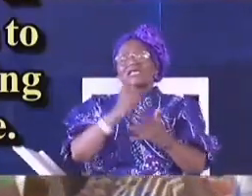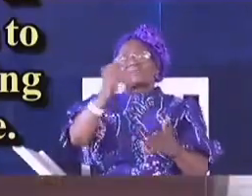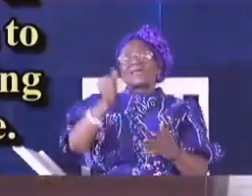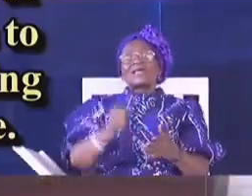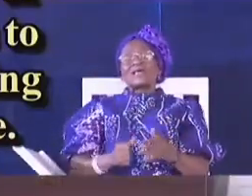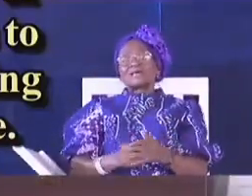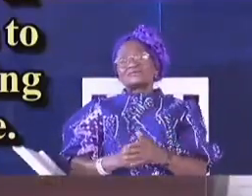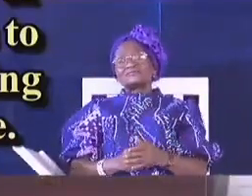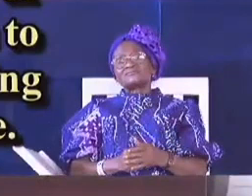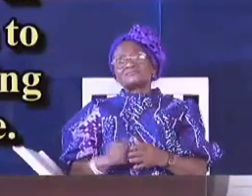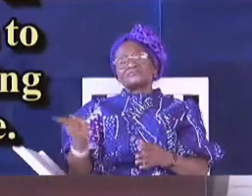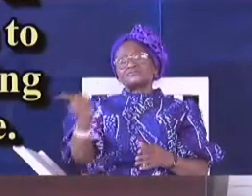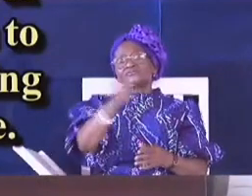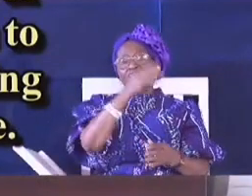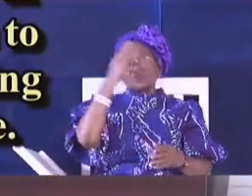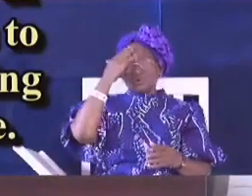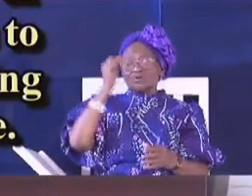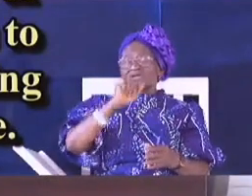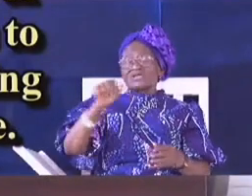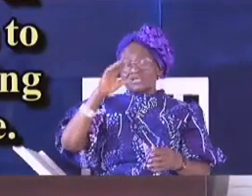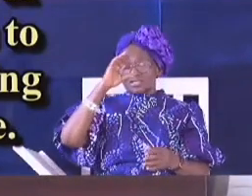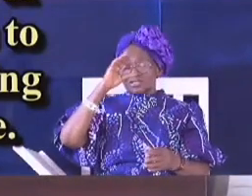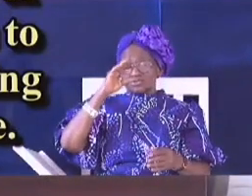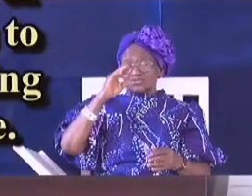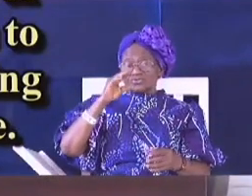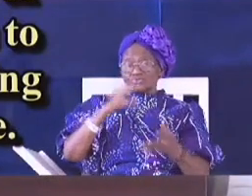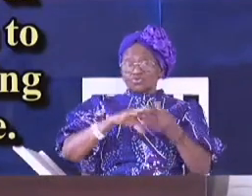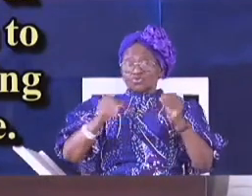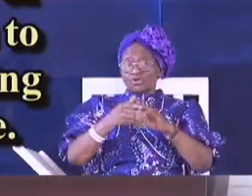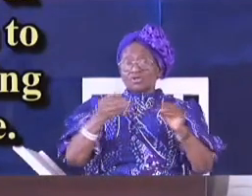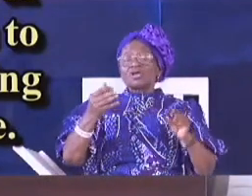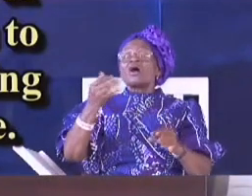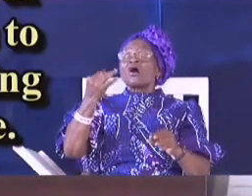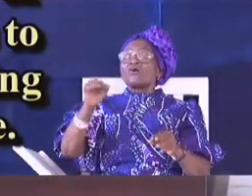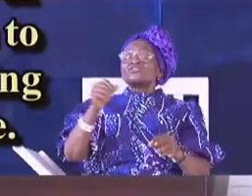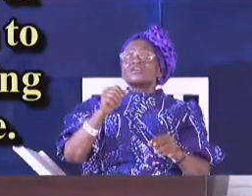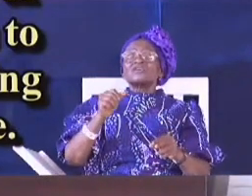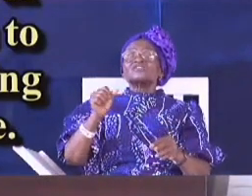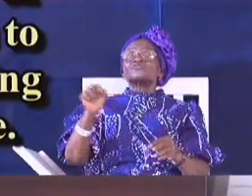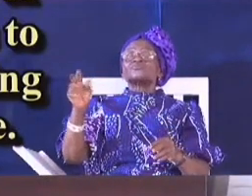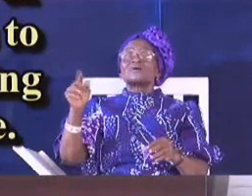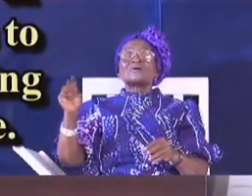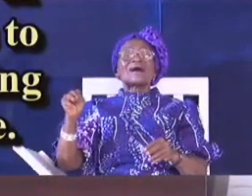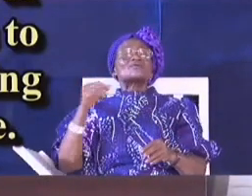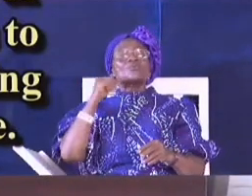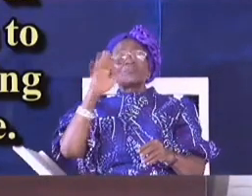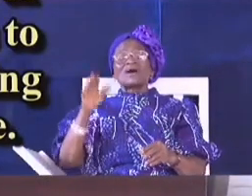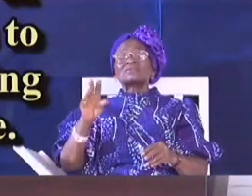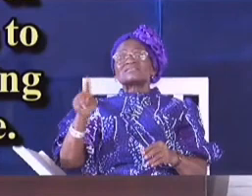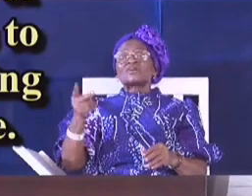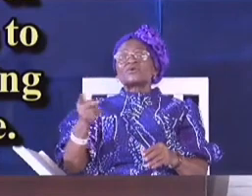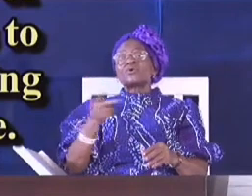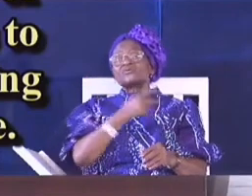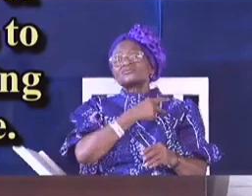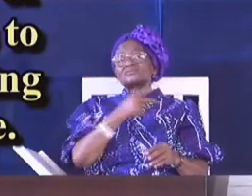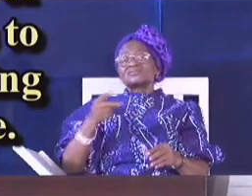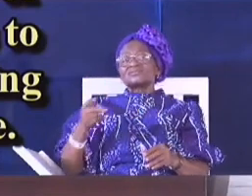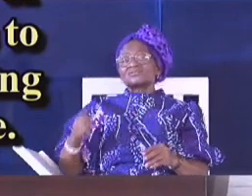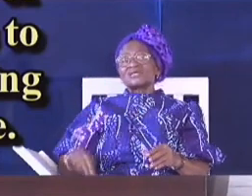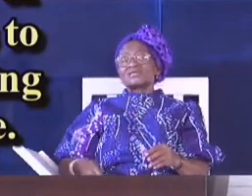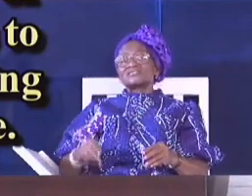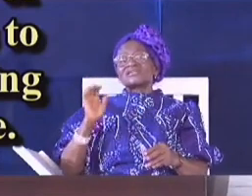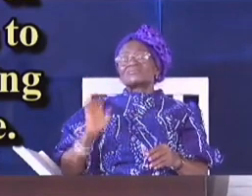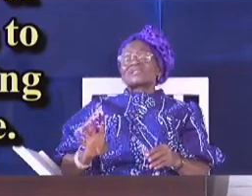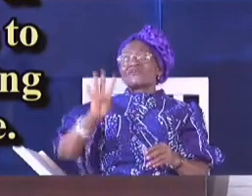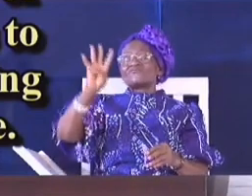You know the story of the woman, the Shunammite woman, in 2 Kings chapter 4, from verse 18 to 37. 2 Kings